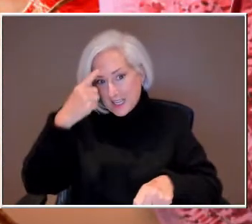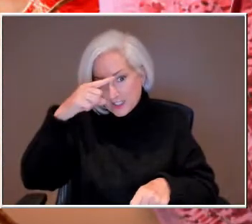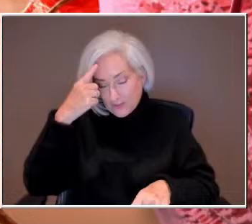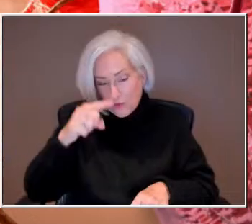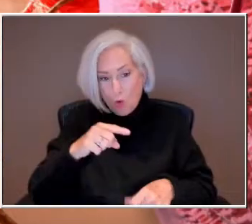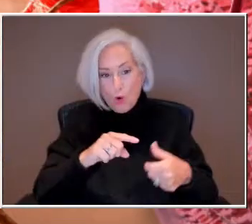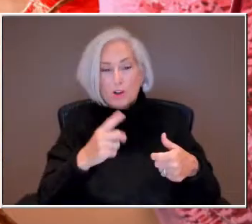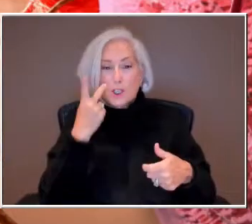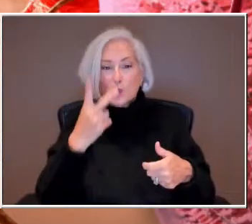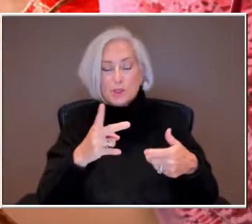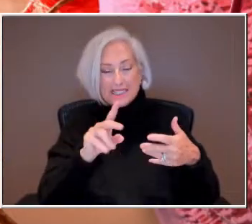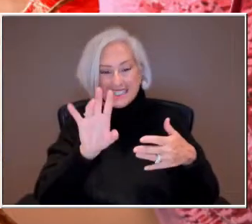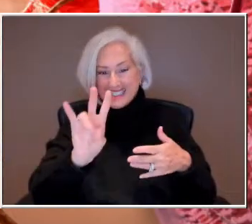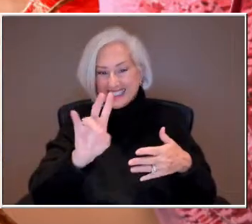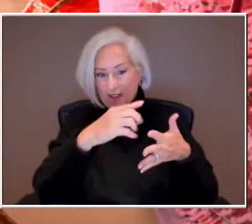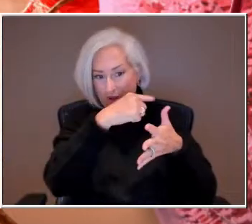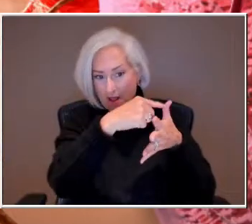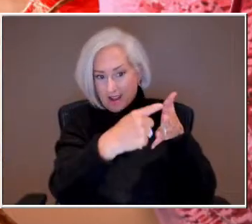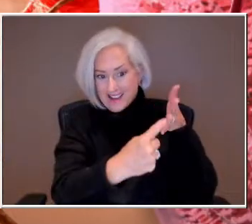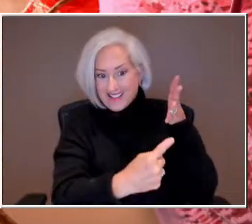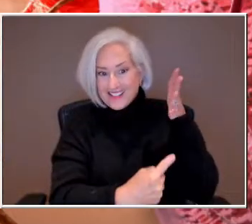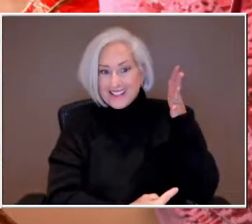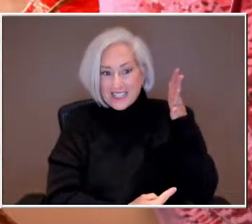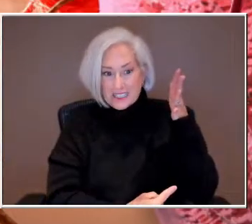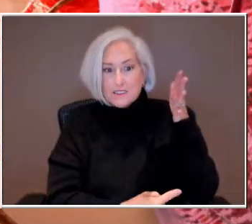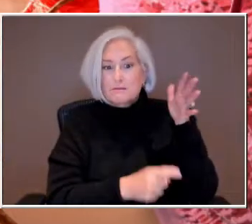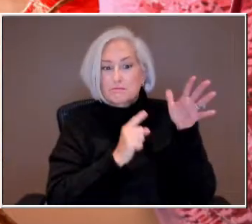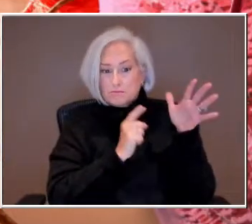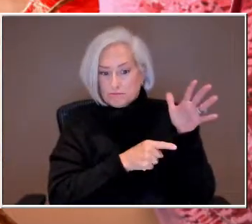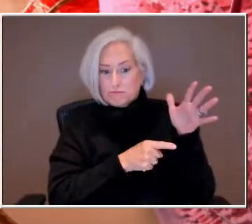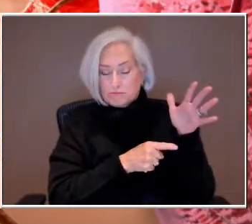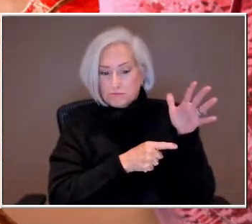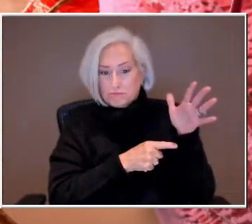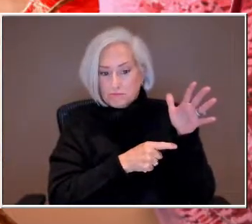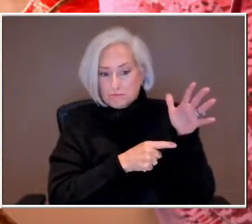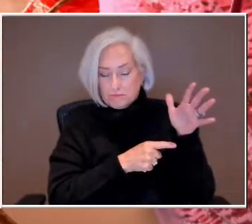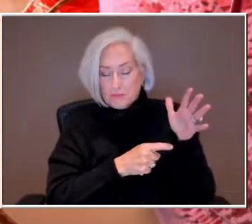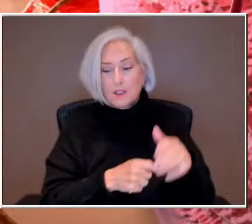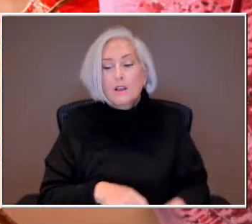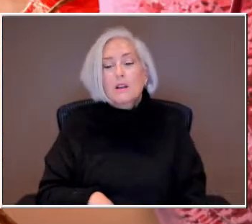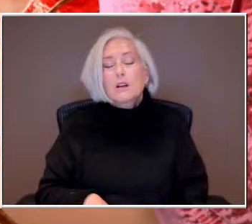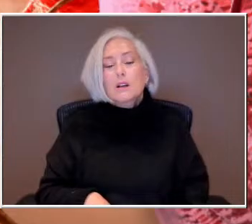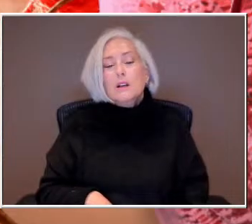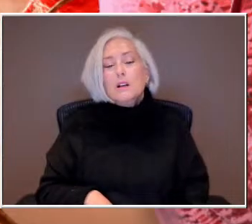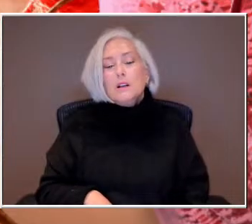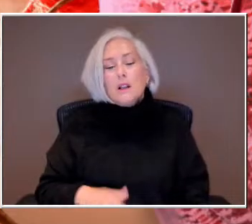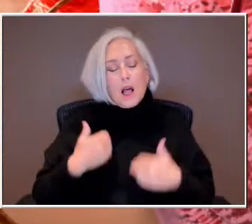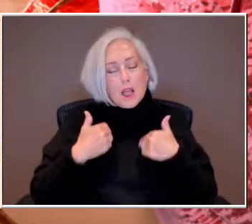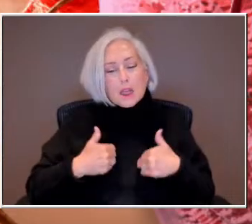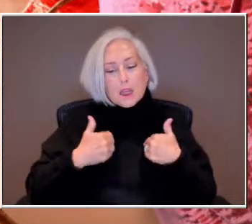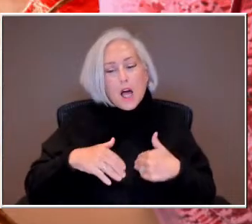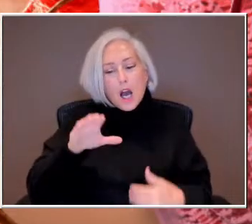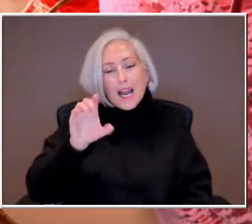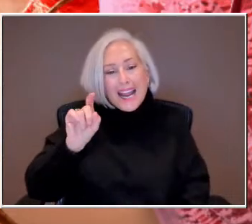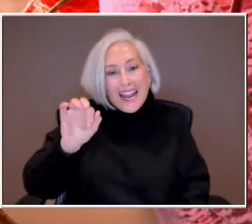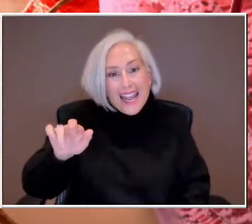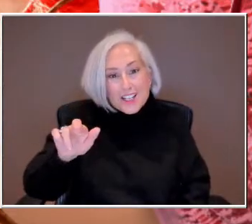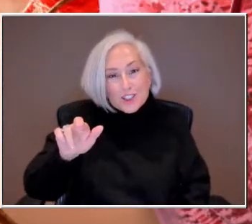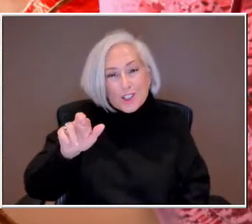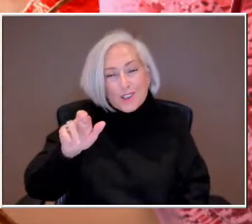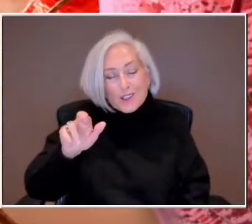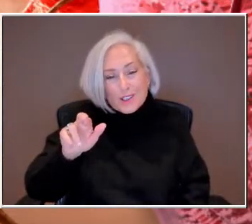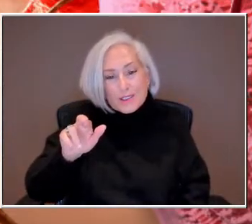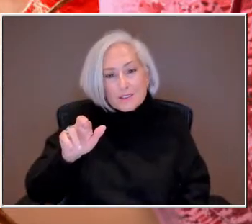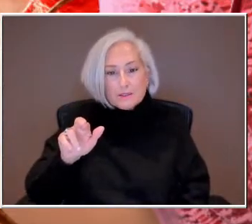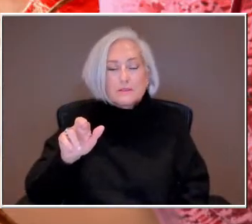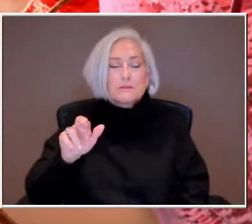childhood, colon, lung, as we've talked about this morning, and skin. But lung cancer is the leading cause of cancer death for both